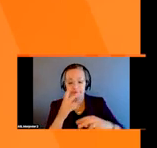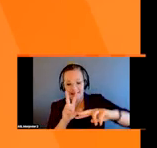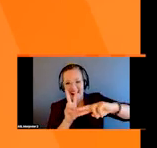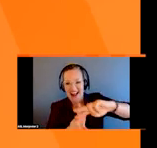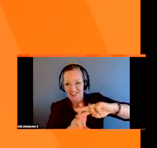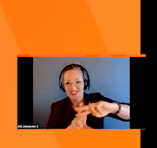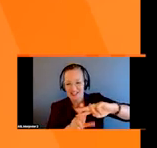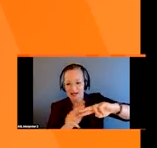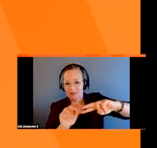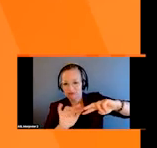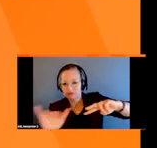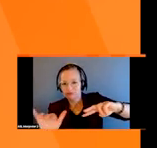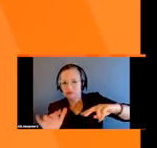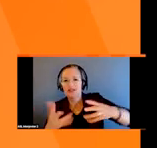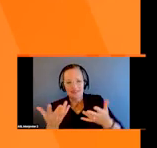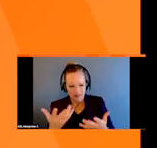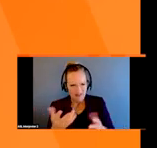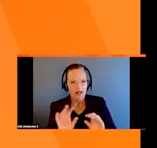that you're knowledgeable in.